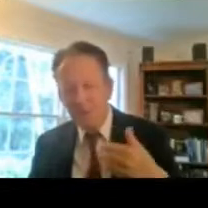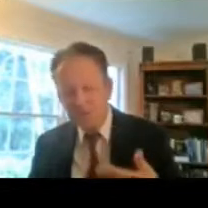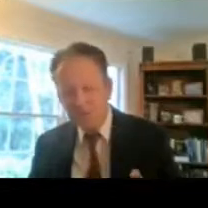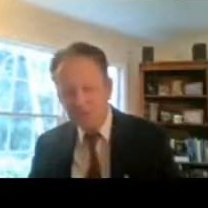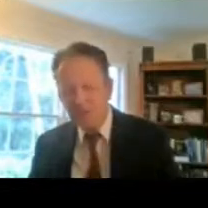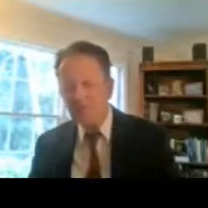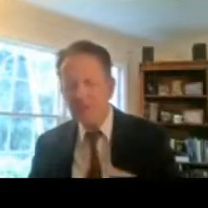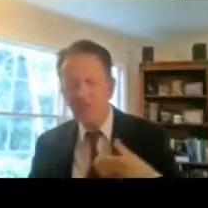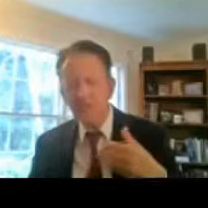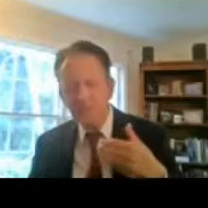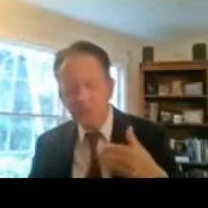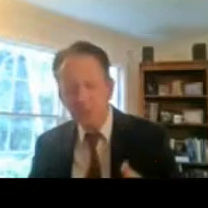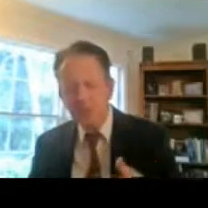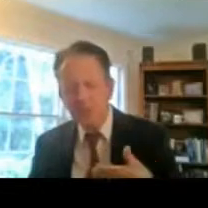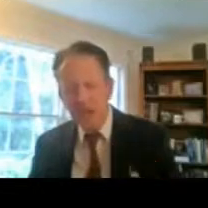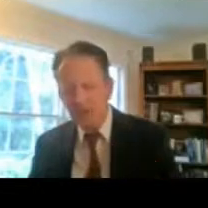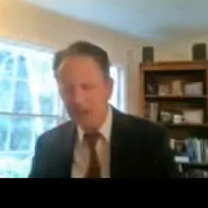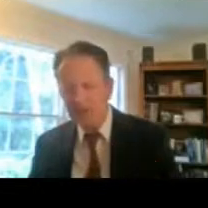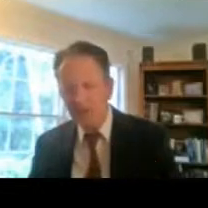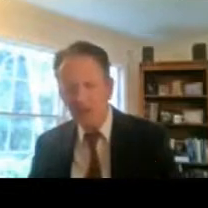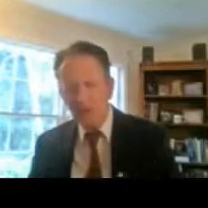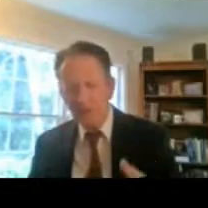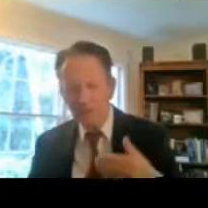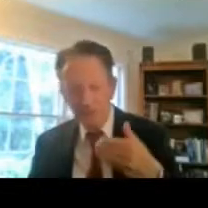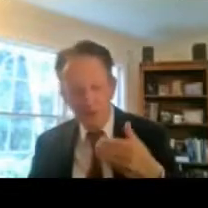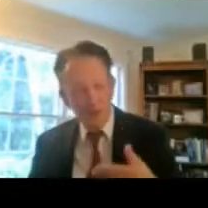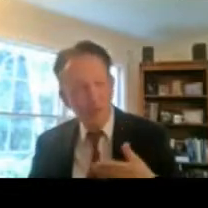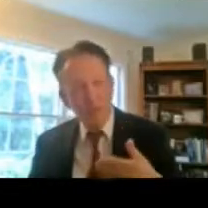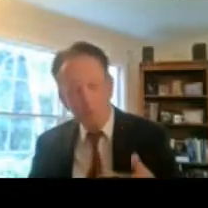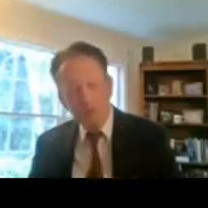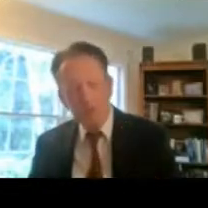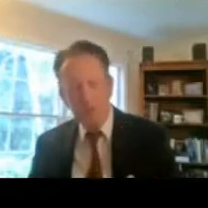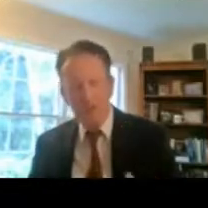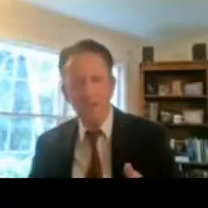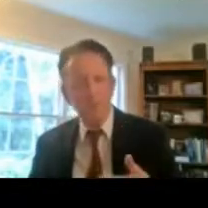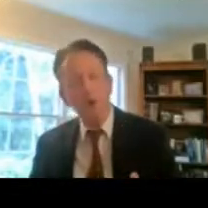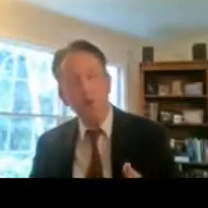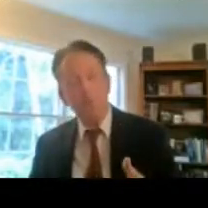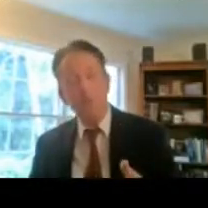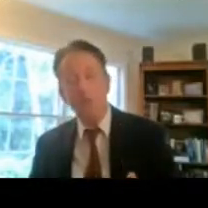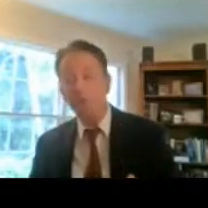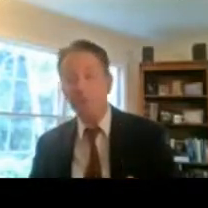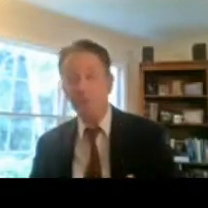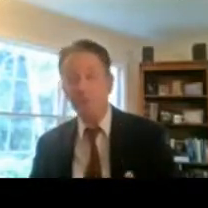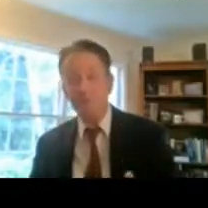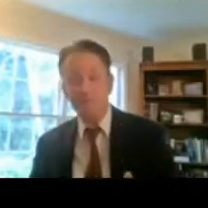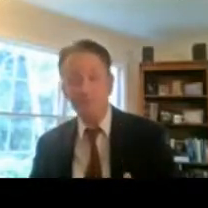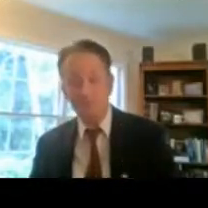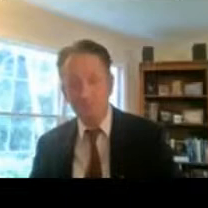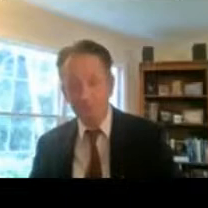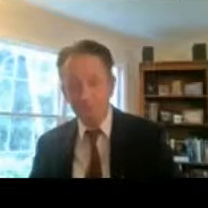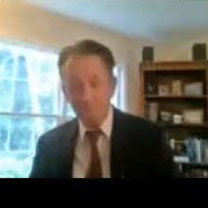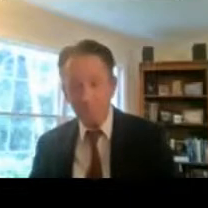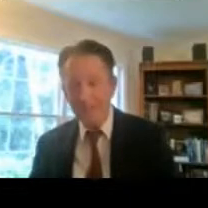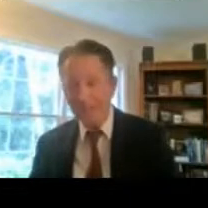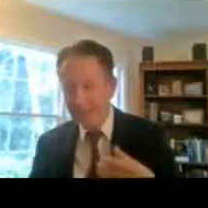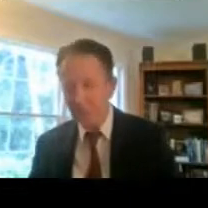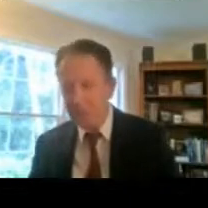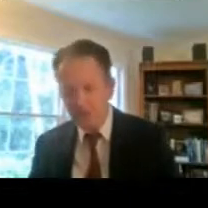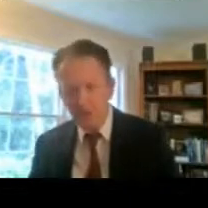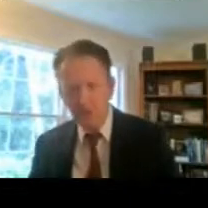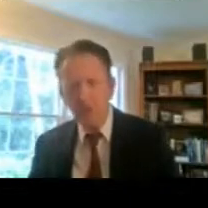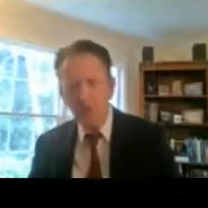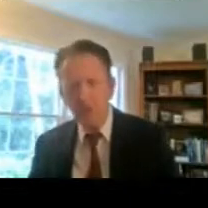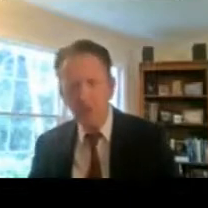of counties, these community colleges. We've started to look at that as part of our universal system. And